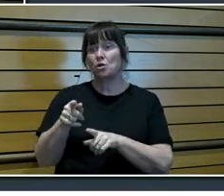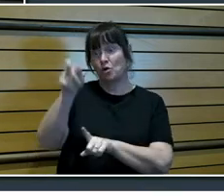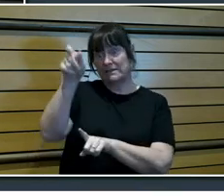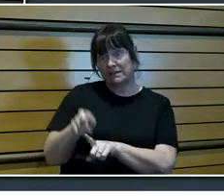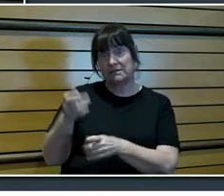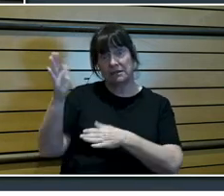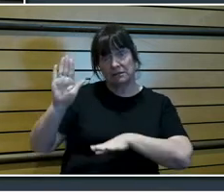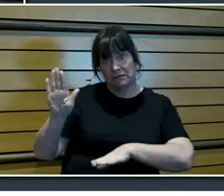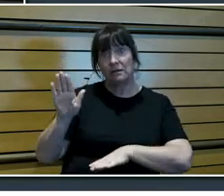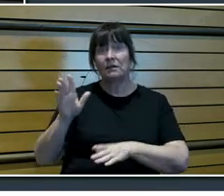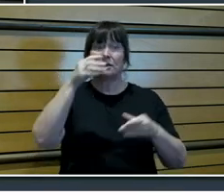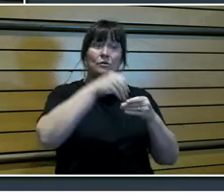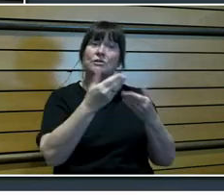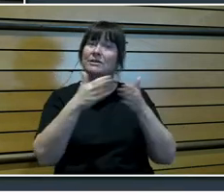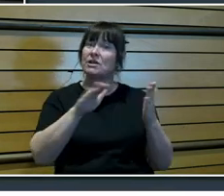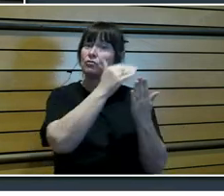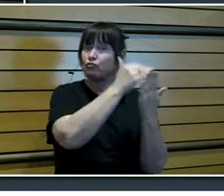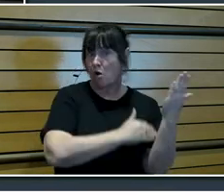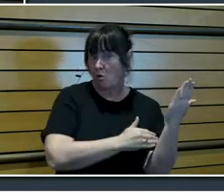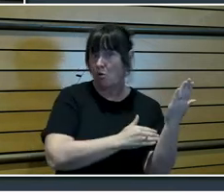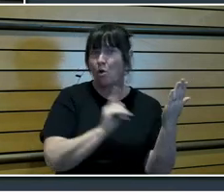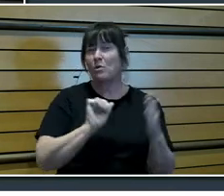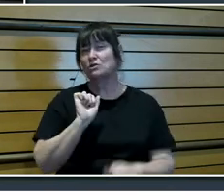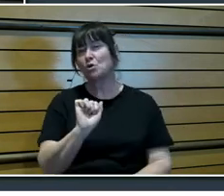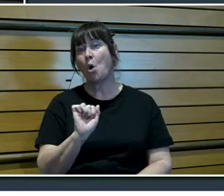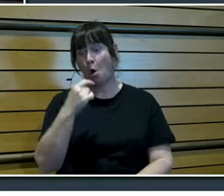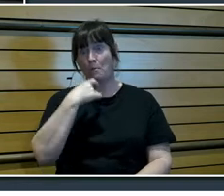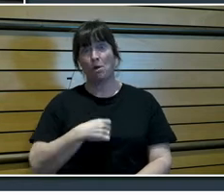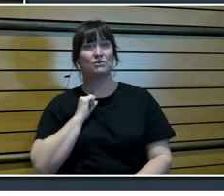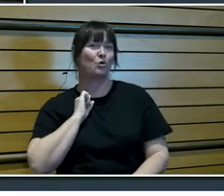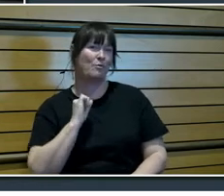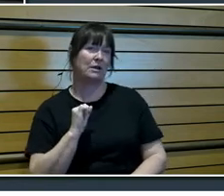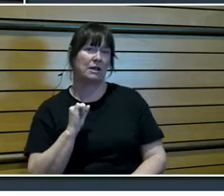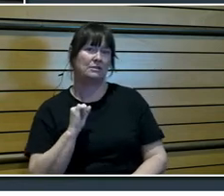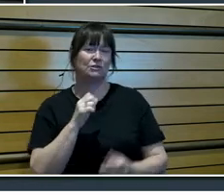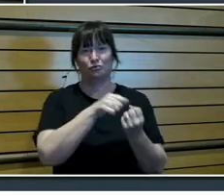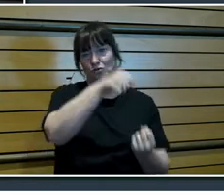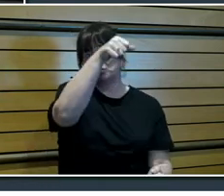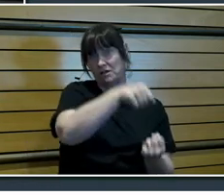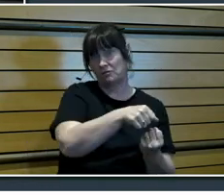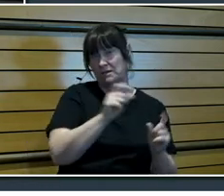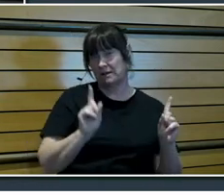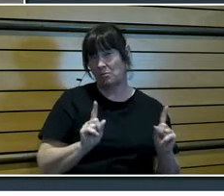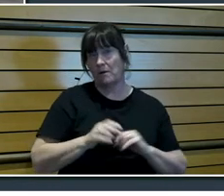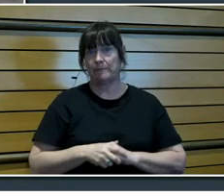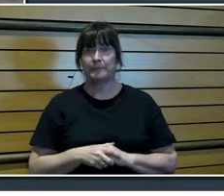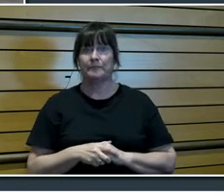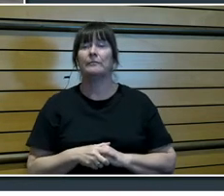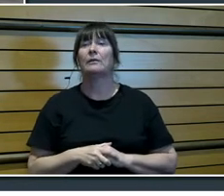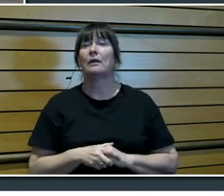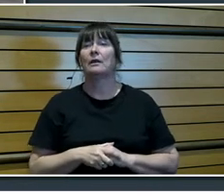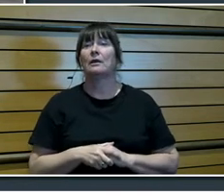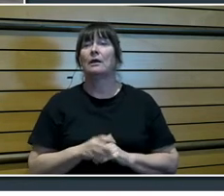of the general role, what do you see as your personal obligation to the Treaty of Waitangi? Okay,